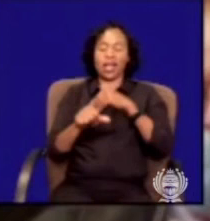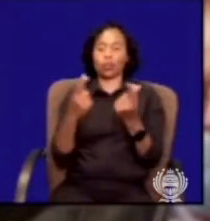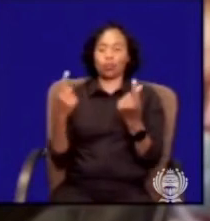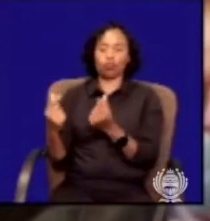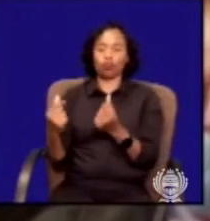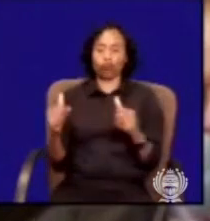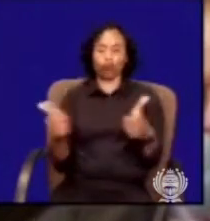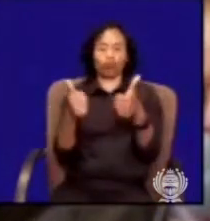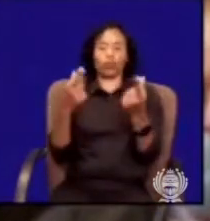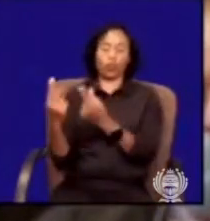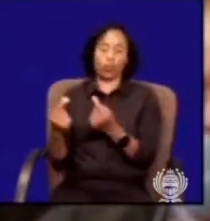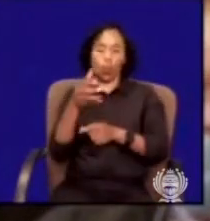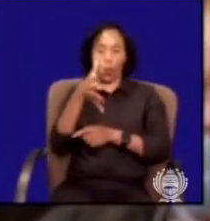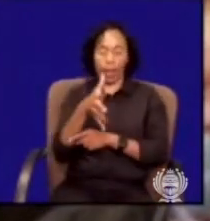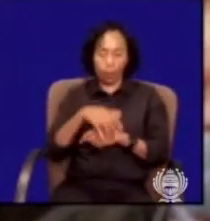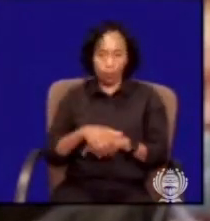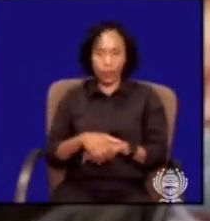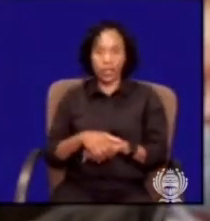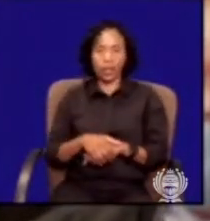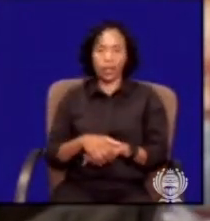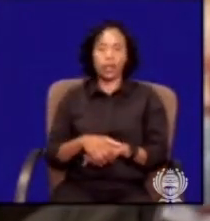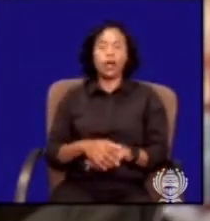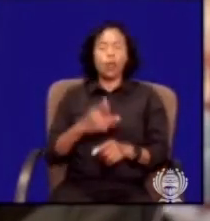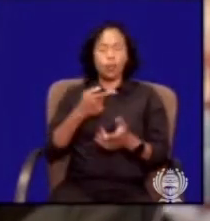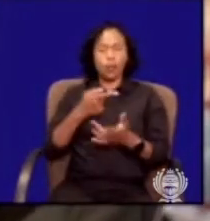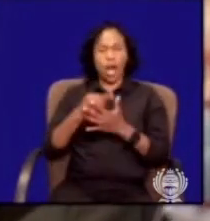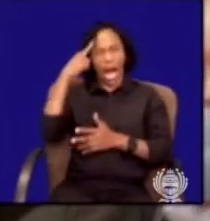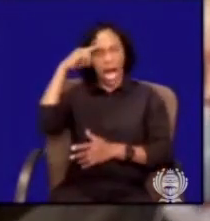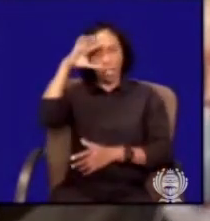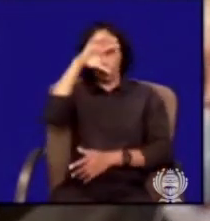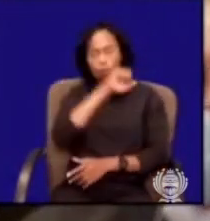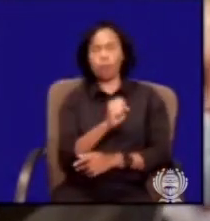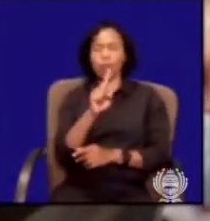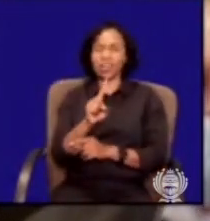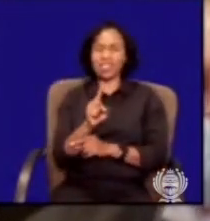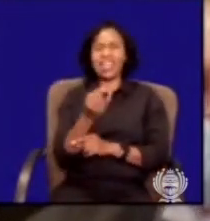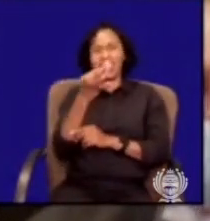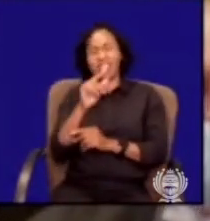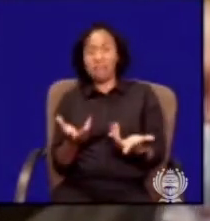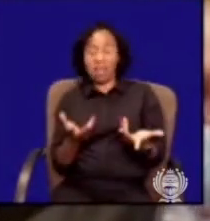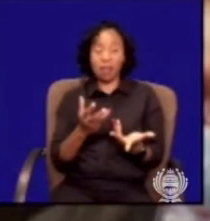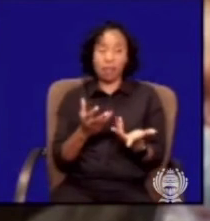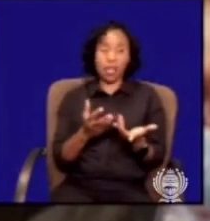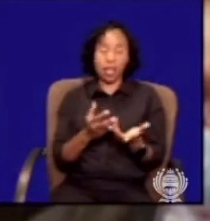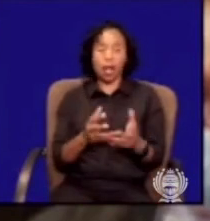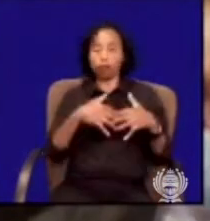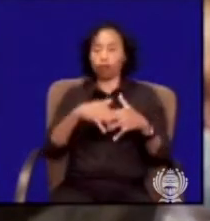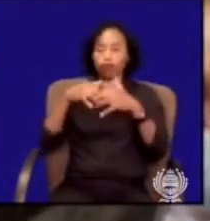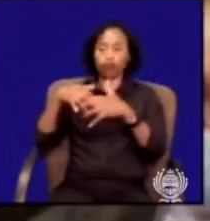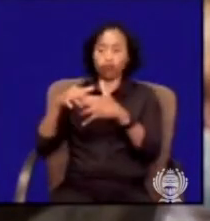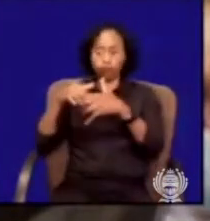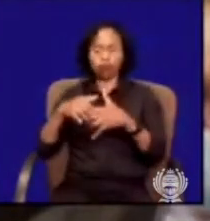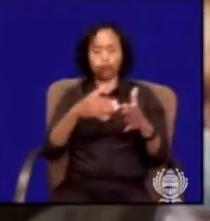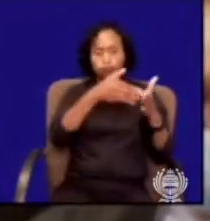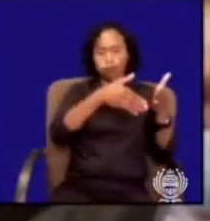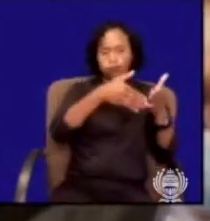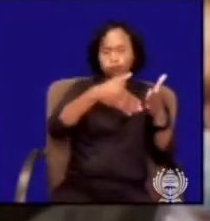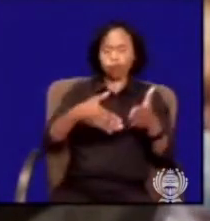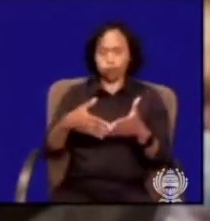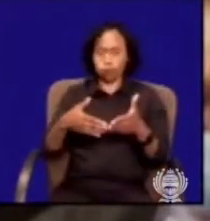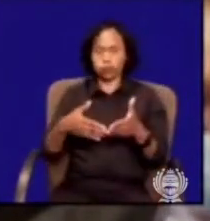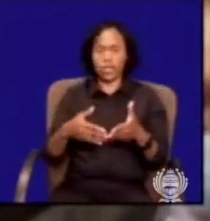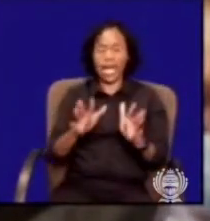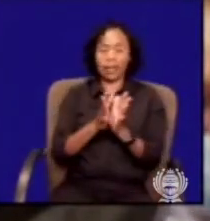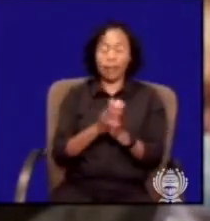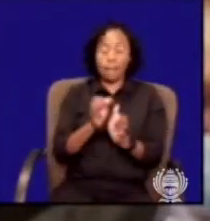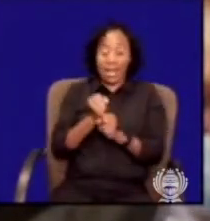that it is simplistically and naively assumes that if you create trade barriers to certain goods and then designate them for local